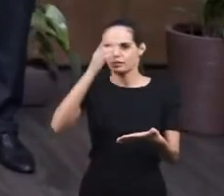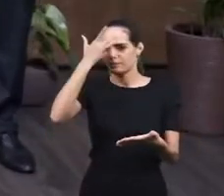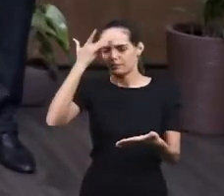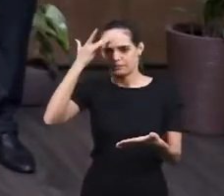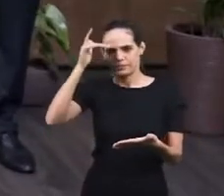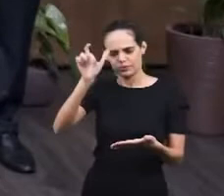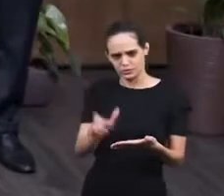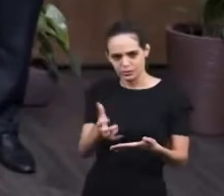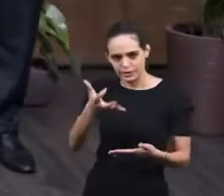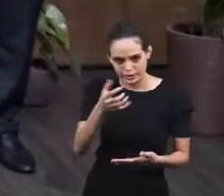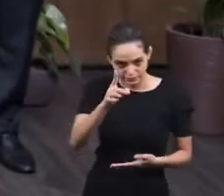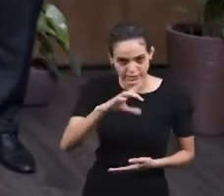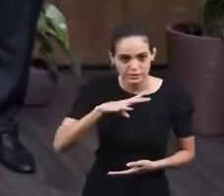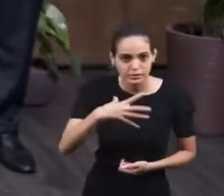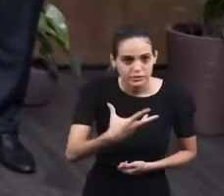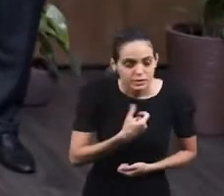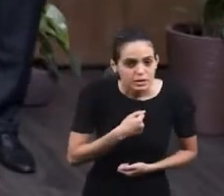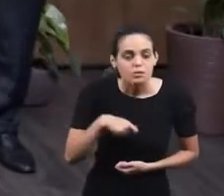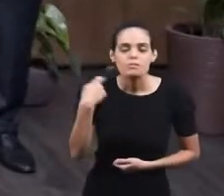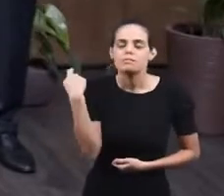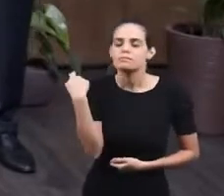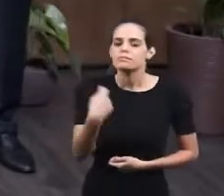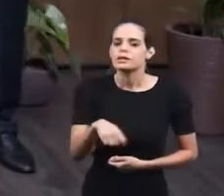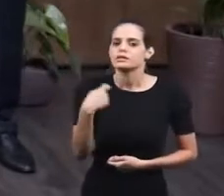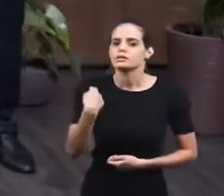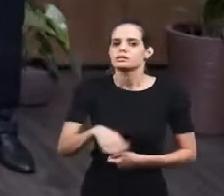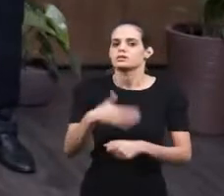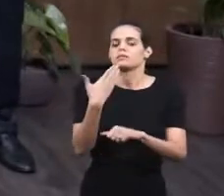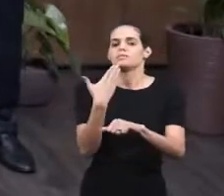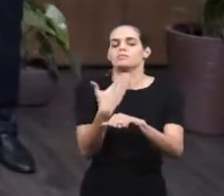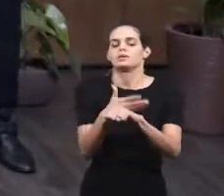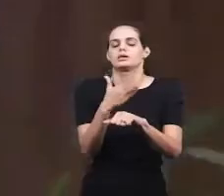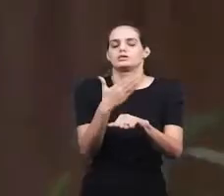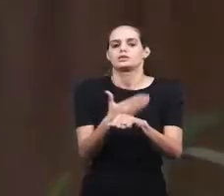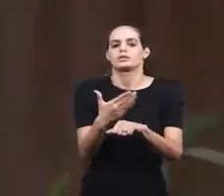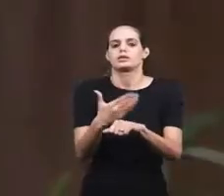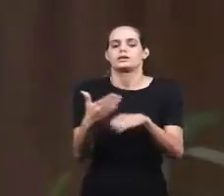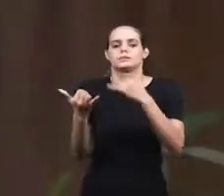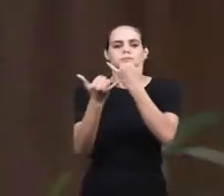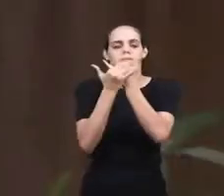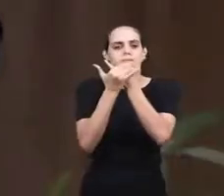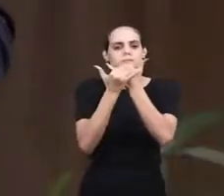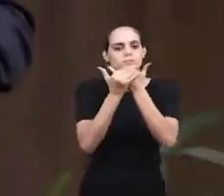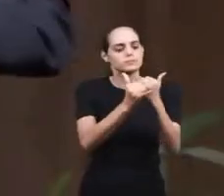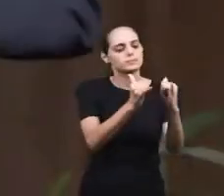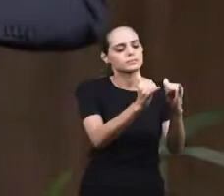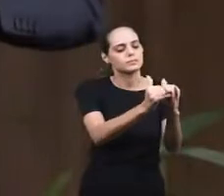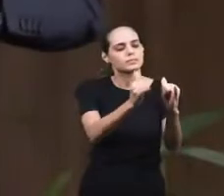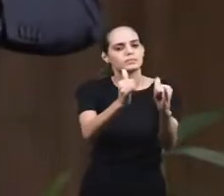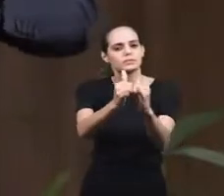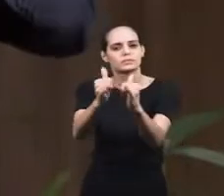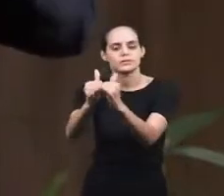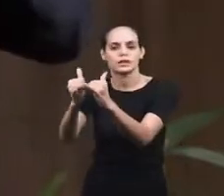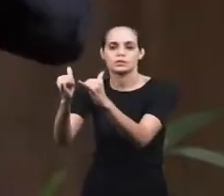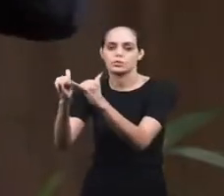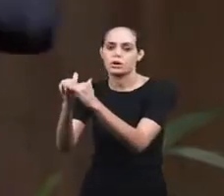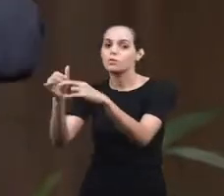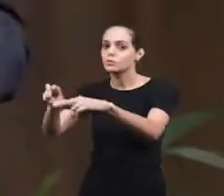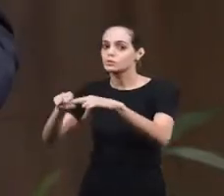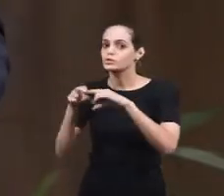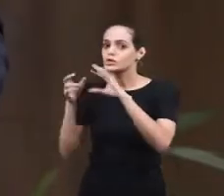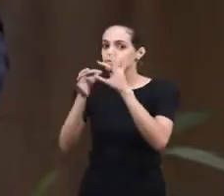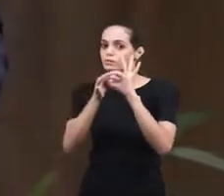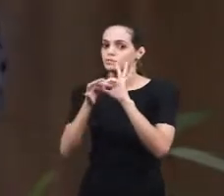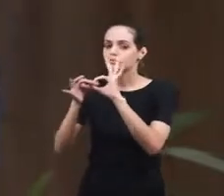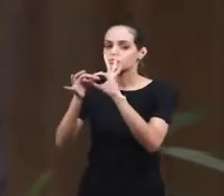those who truly want salvation in Jesus should exercise forgiveness so that